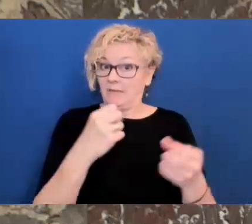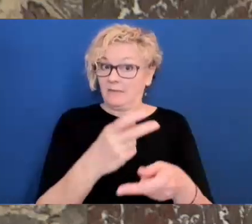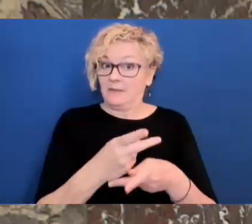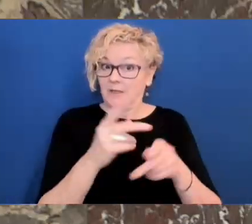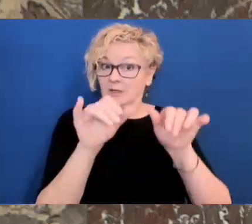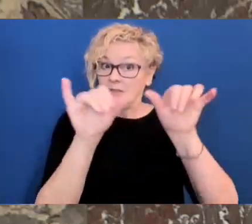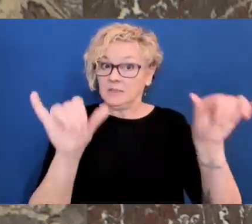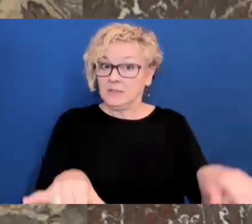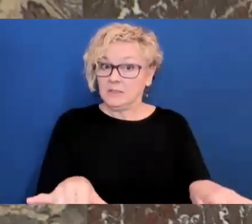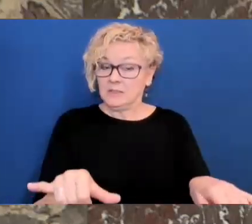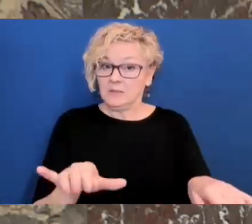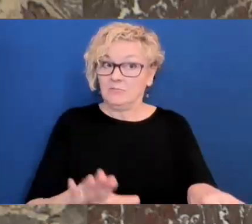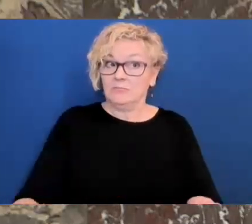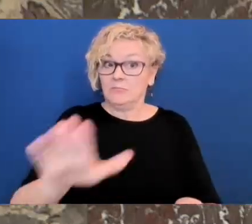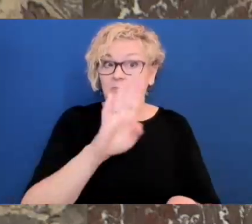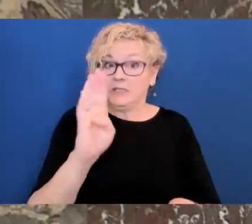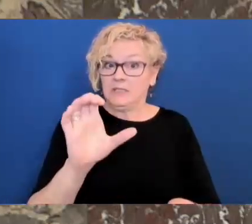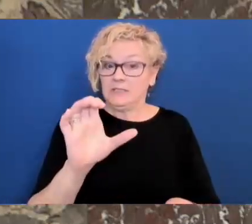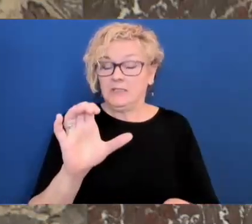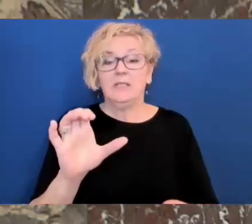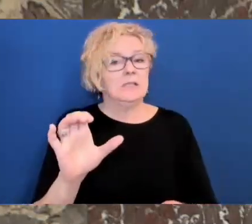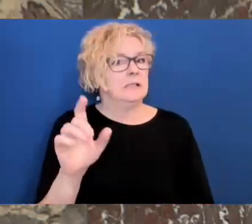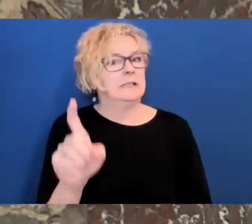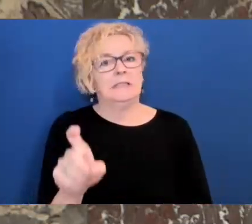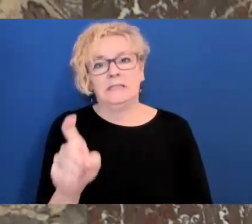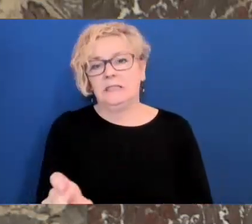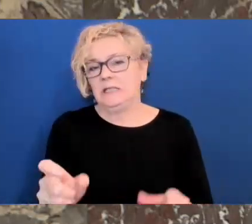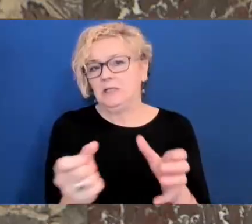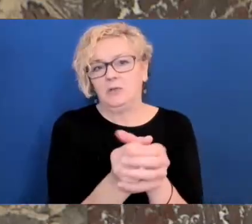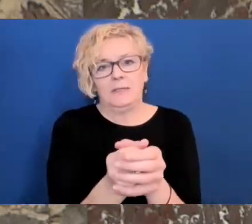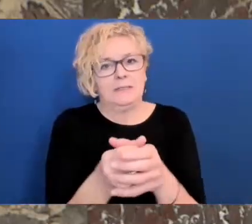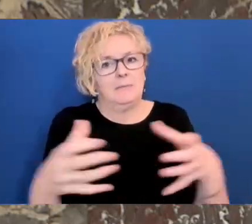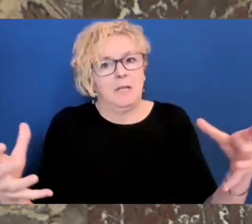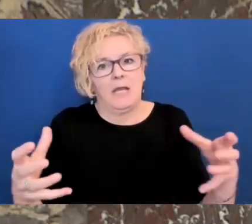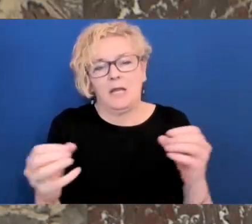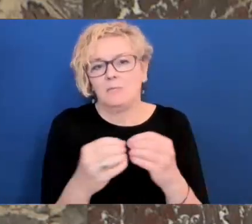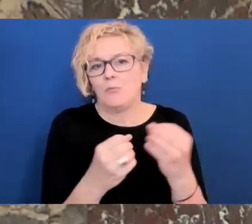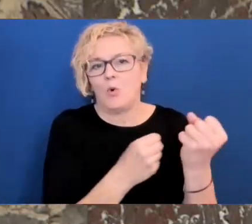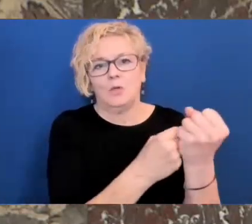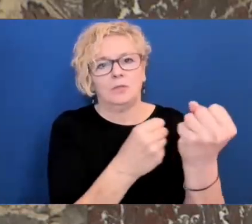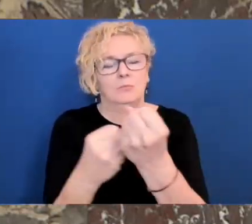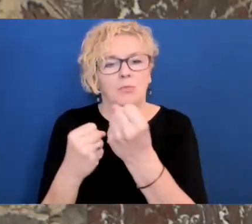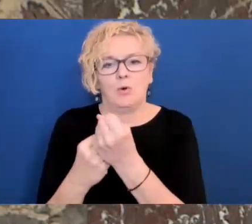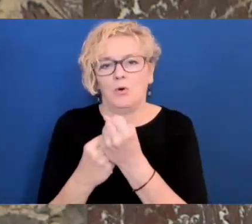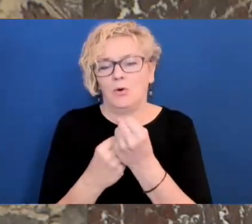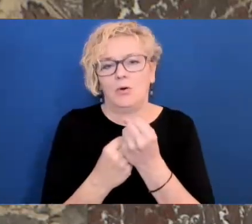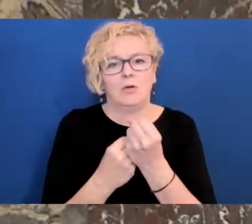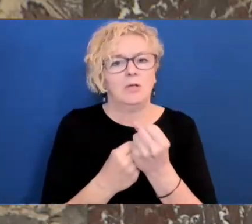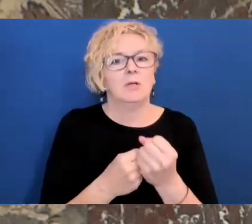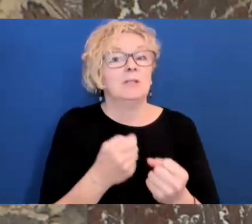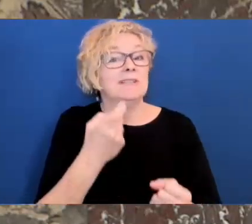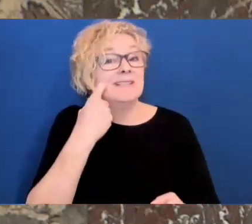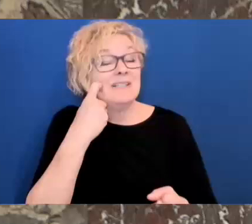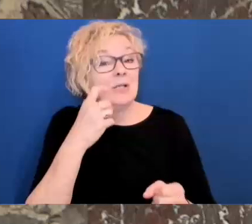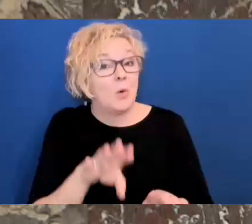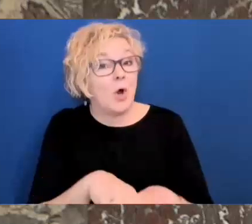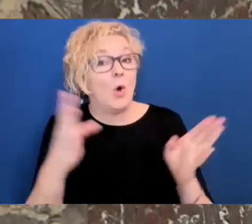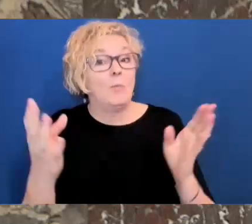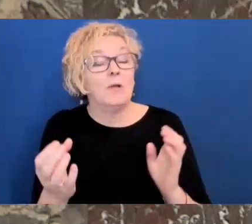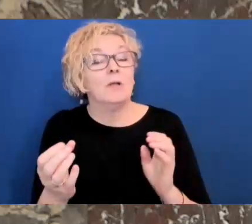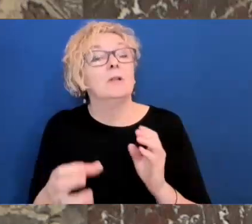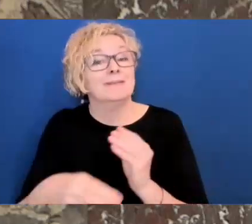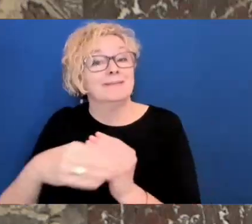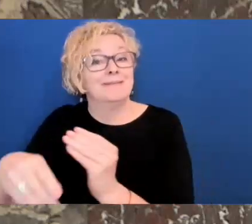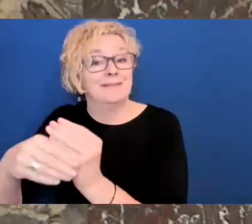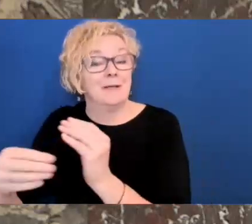urgent expansion of mental health supports. We just recently opened some beds for people struggling with mental health addiction and brain injury at